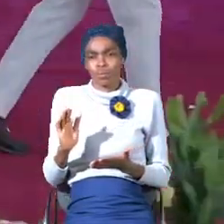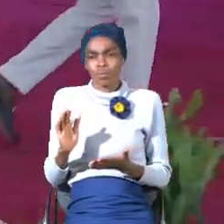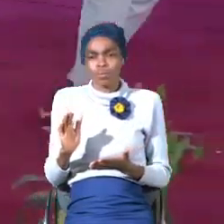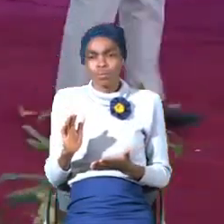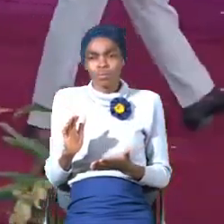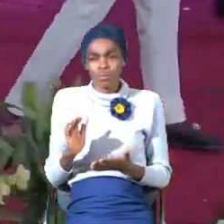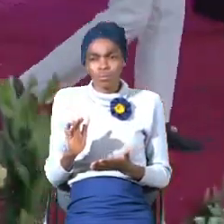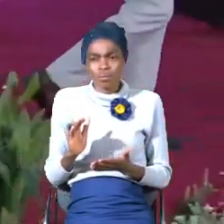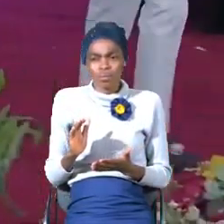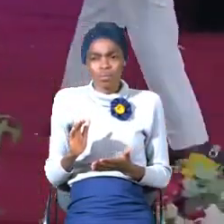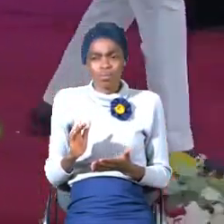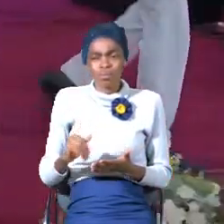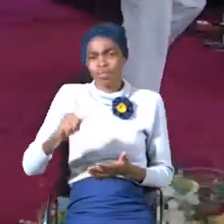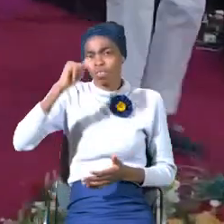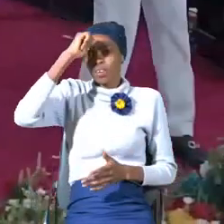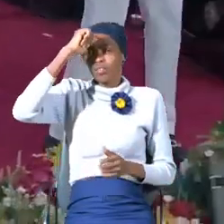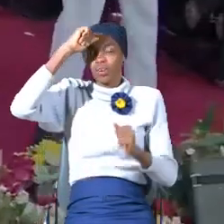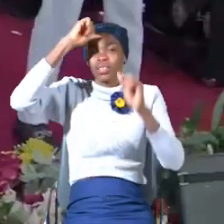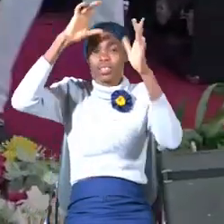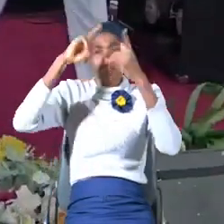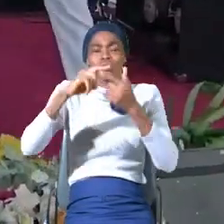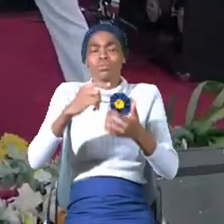Father to joy,